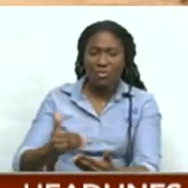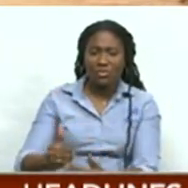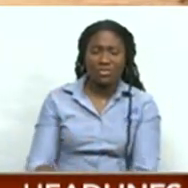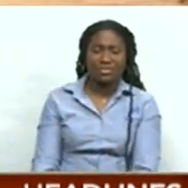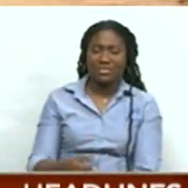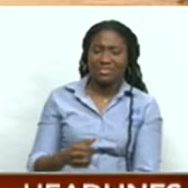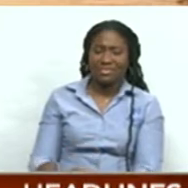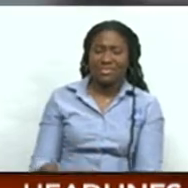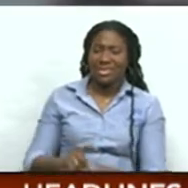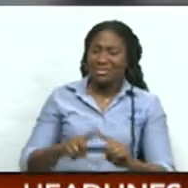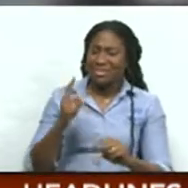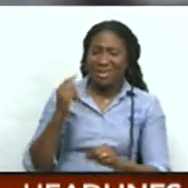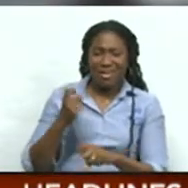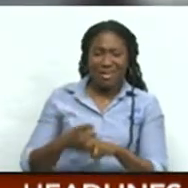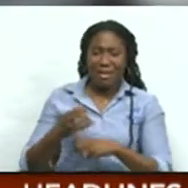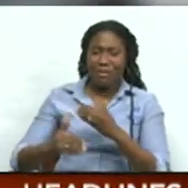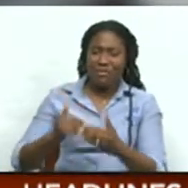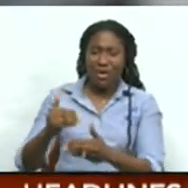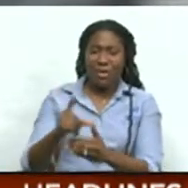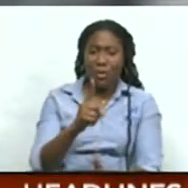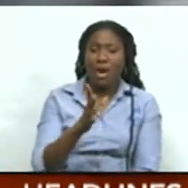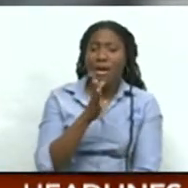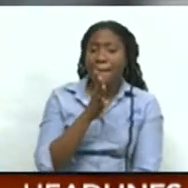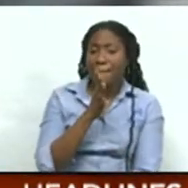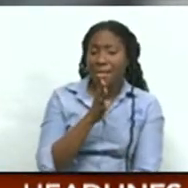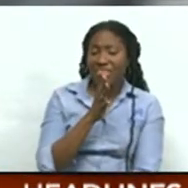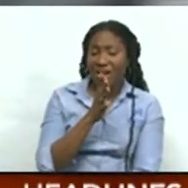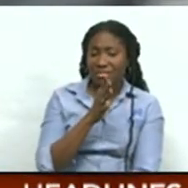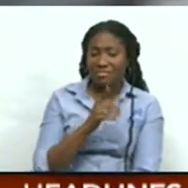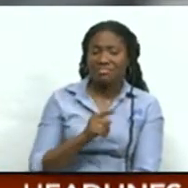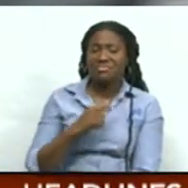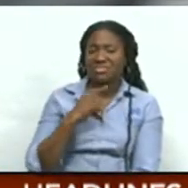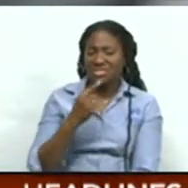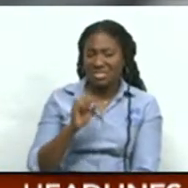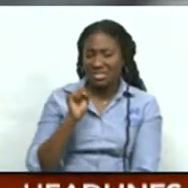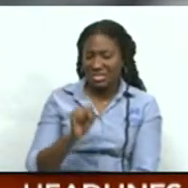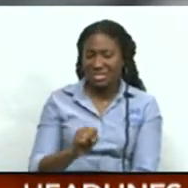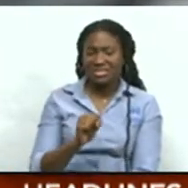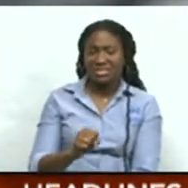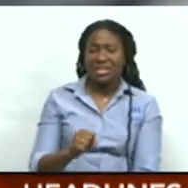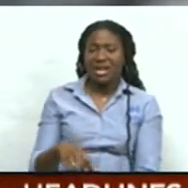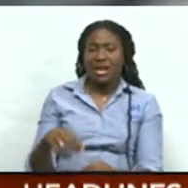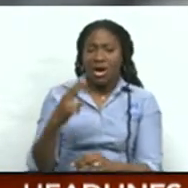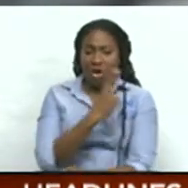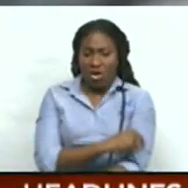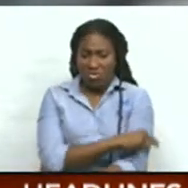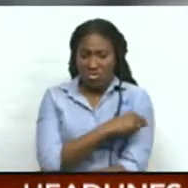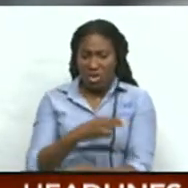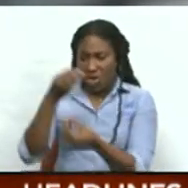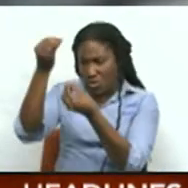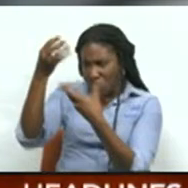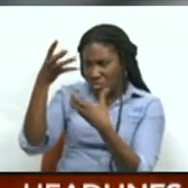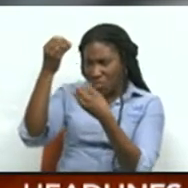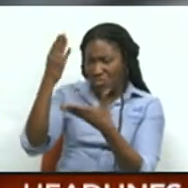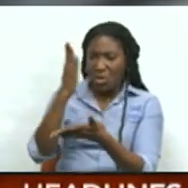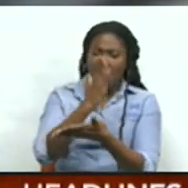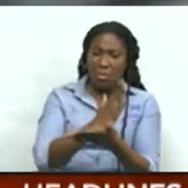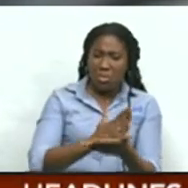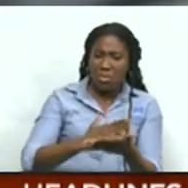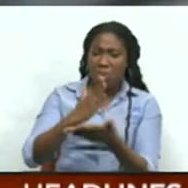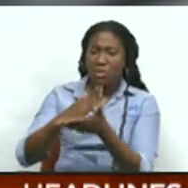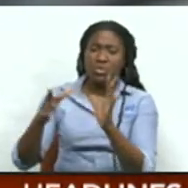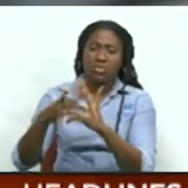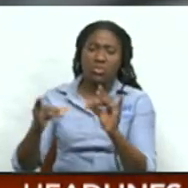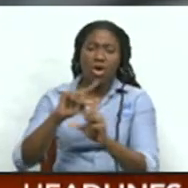move forward. One mother, Shaquille Harry, is convinced that the details provided by the NWRHA about how the infections were contracted